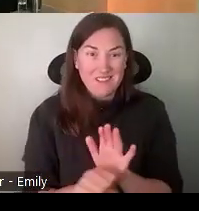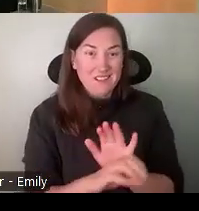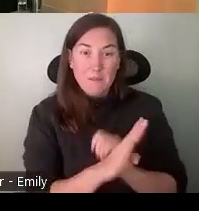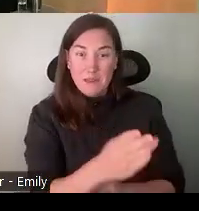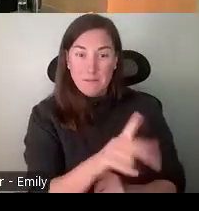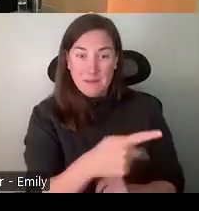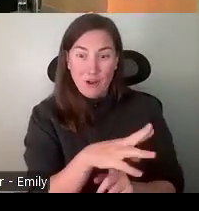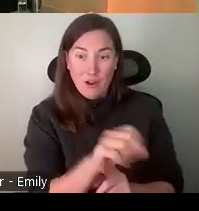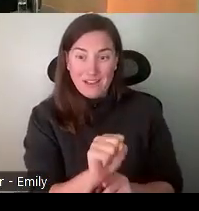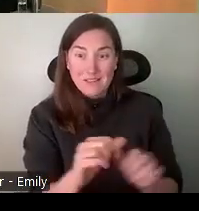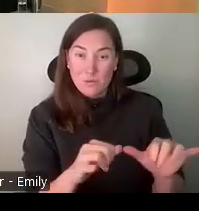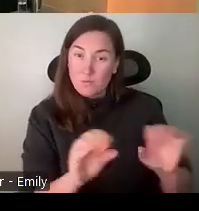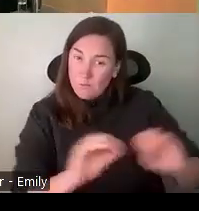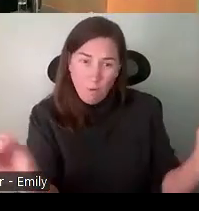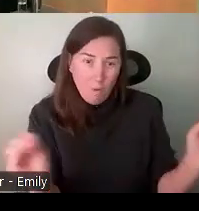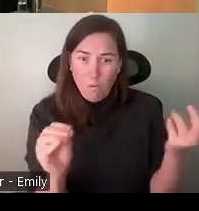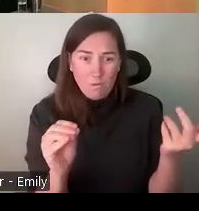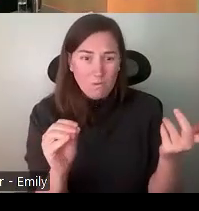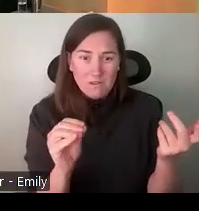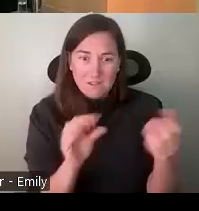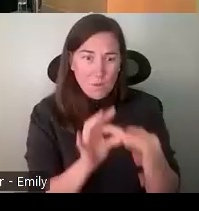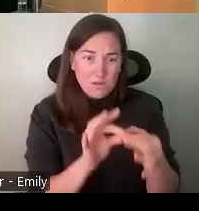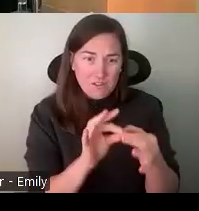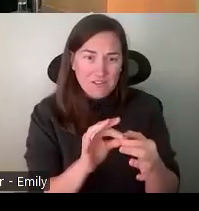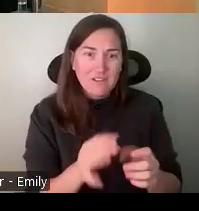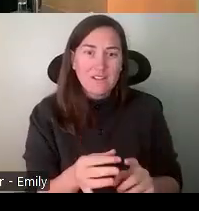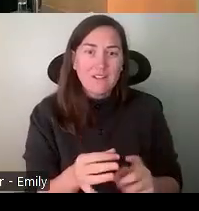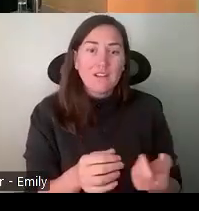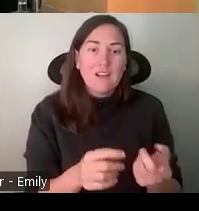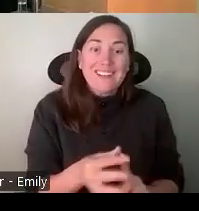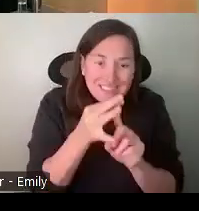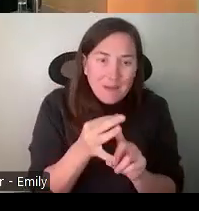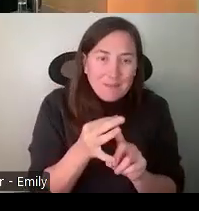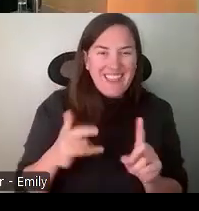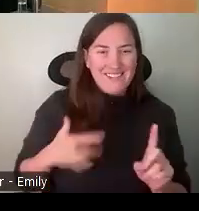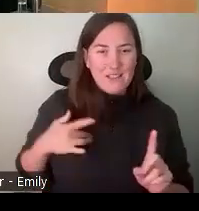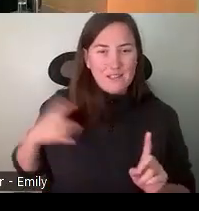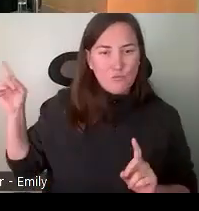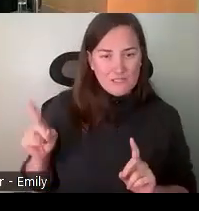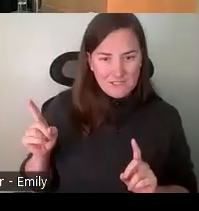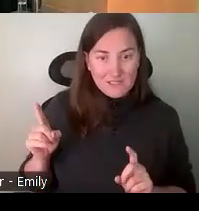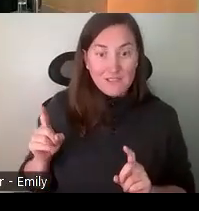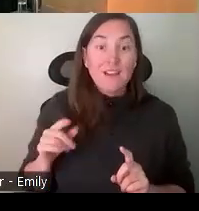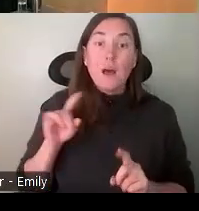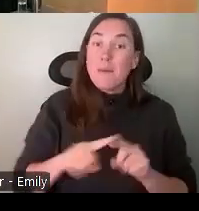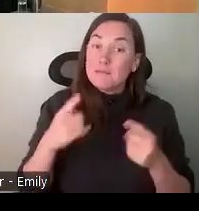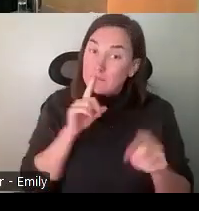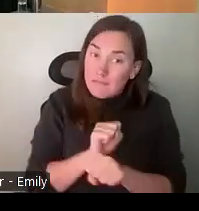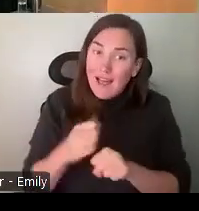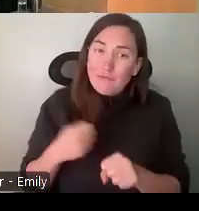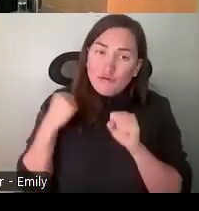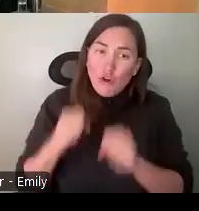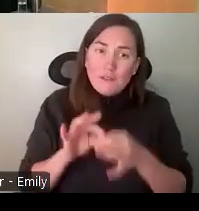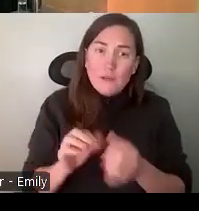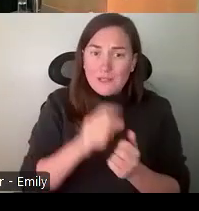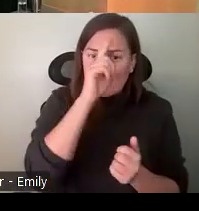BPRS measure except for sensed presence. It's strongly related on our total schizophrenia group. And there are no associations with